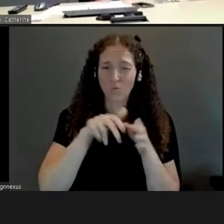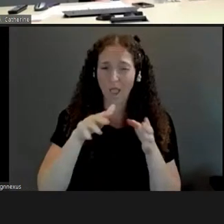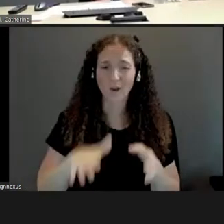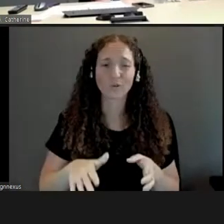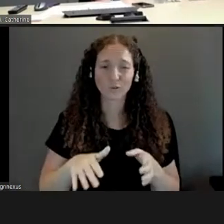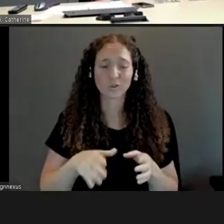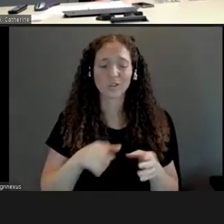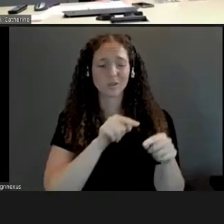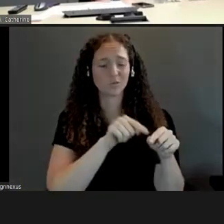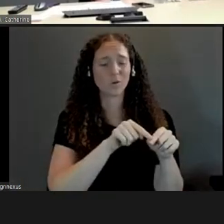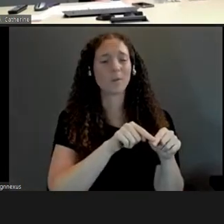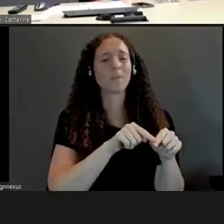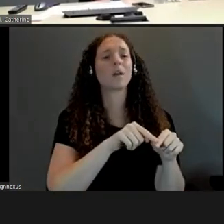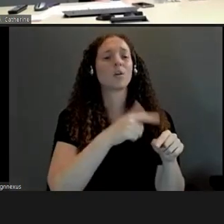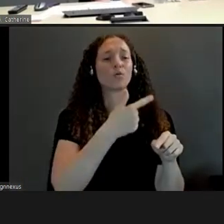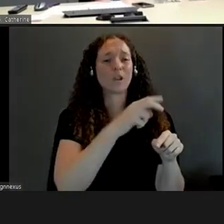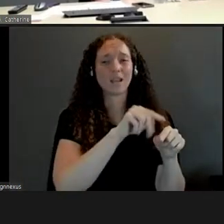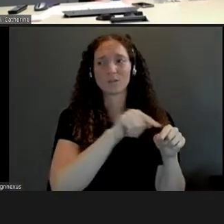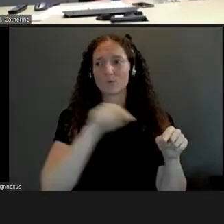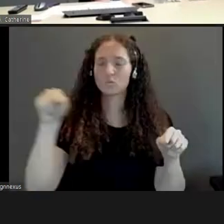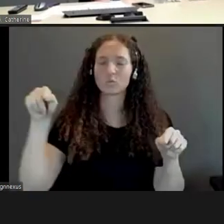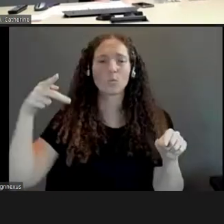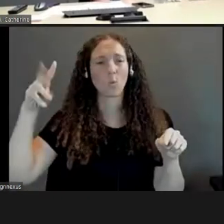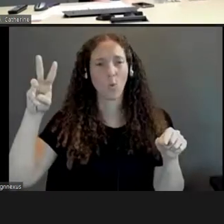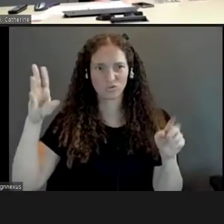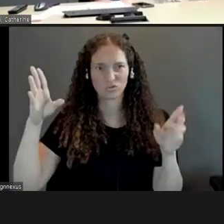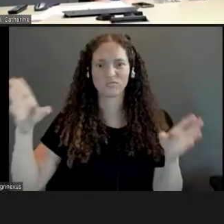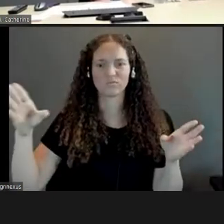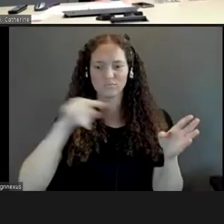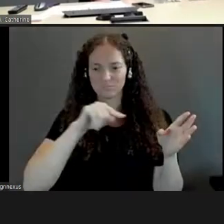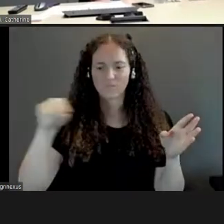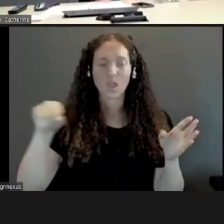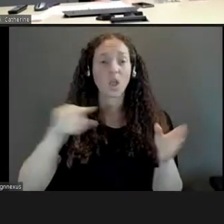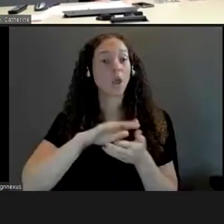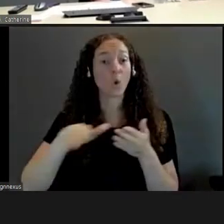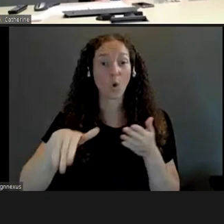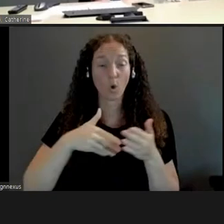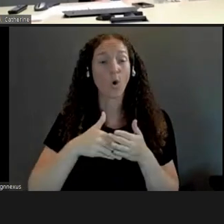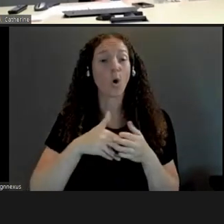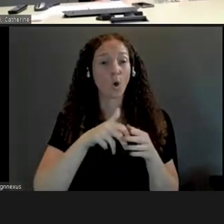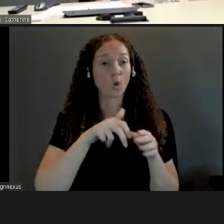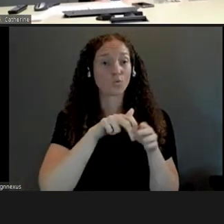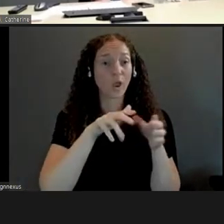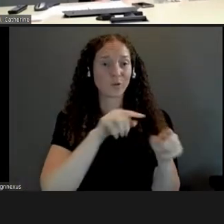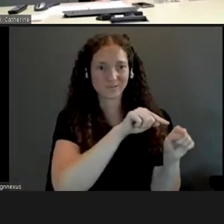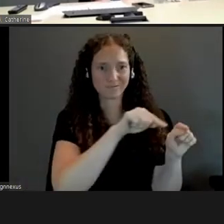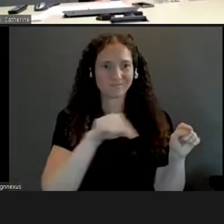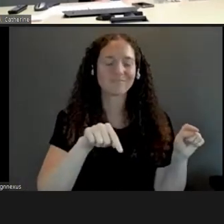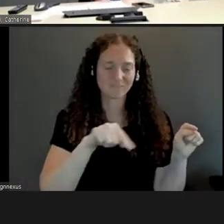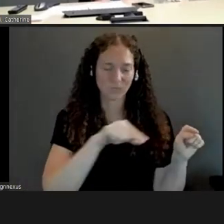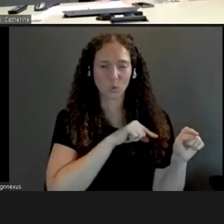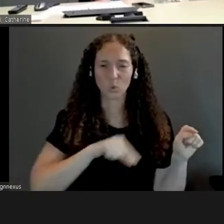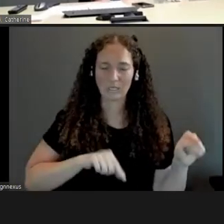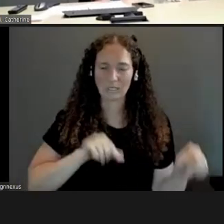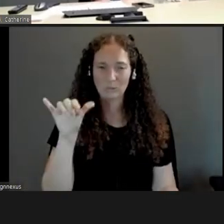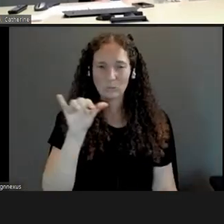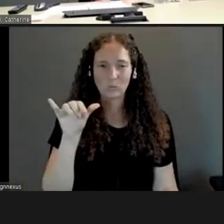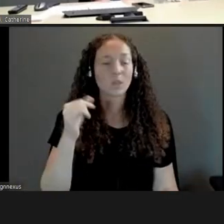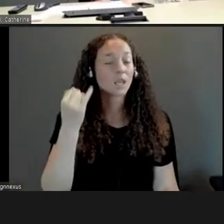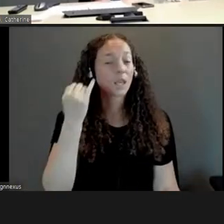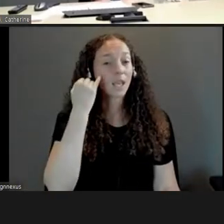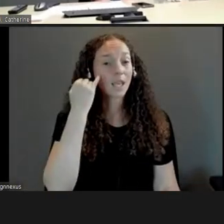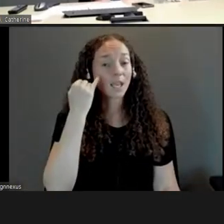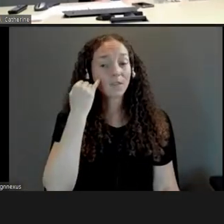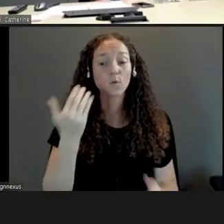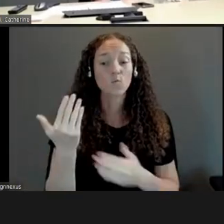Port Washington, and all of the riders boarding in Queens. If you eliminate the morning express trains,